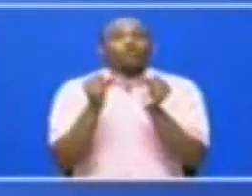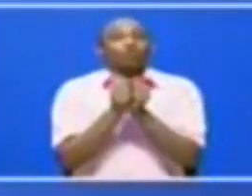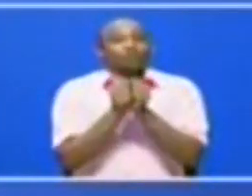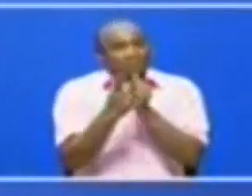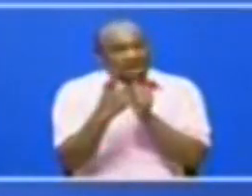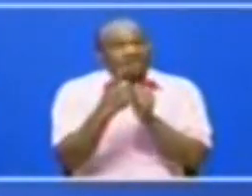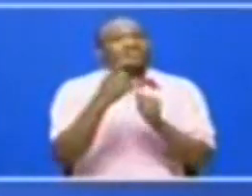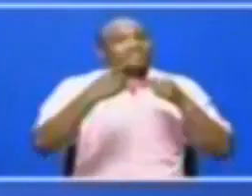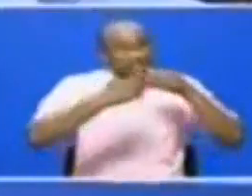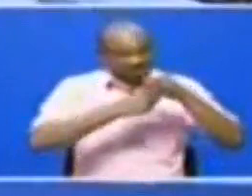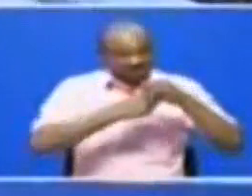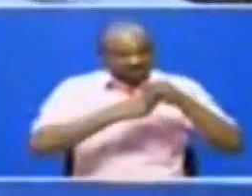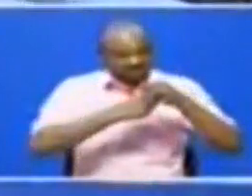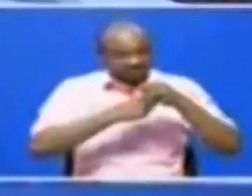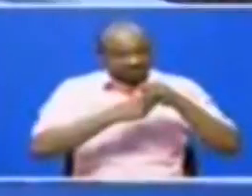of November.